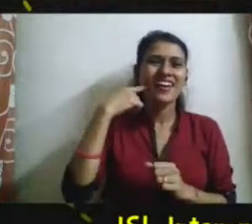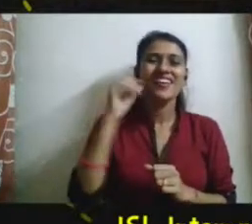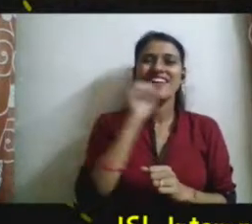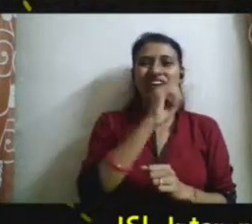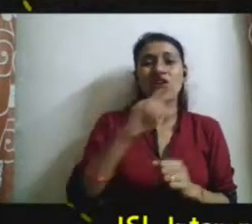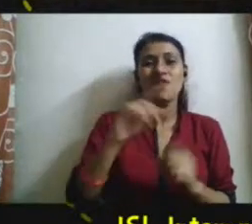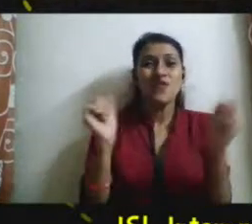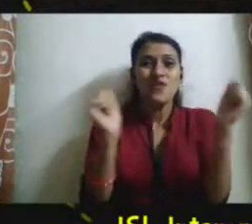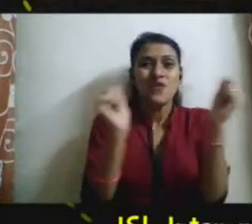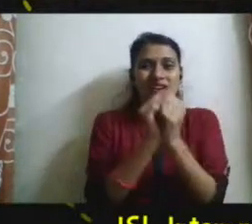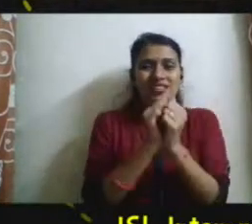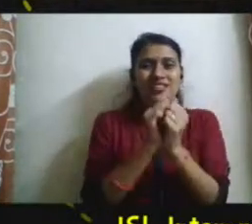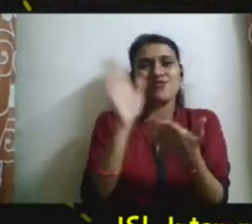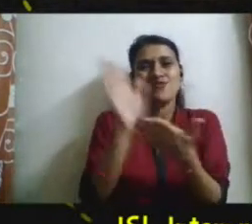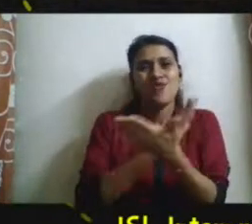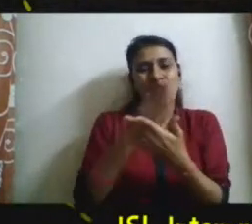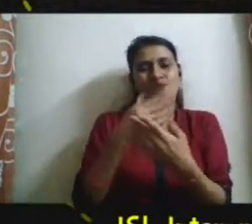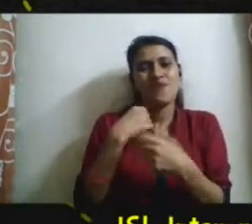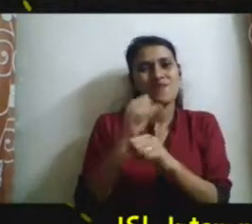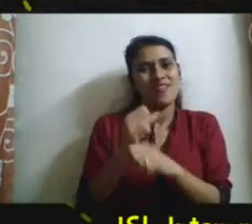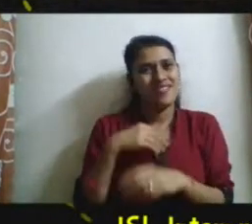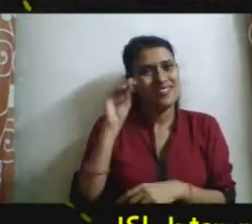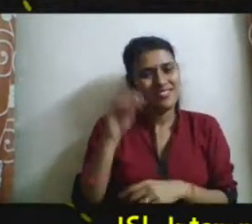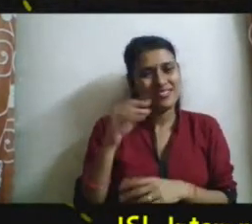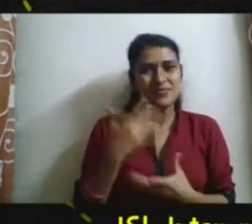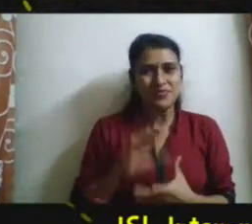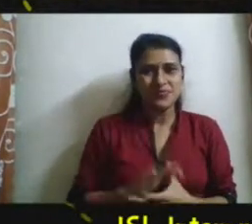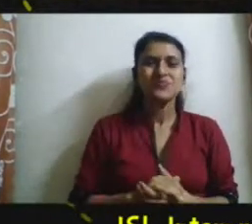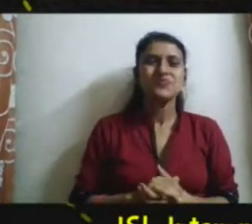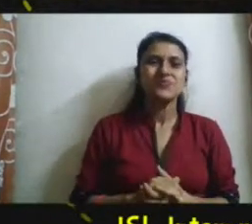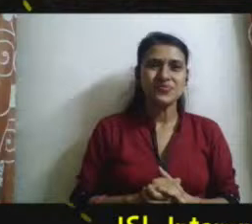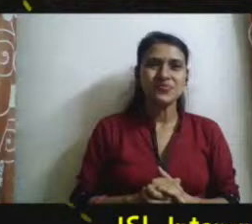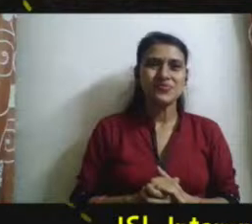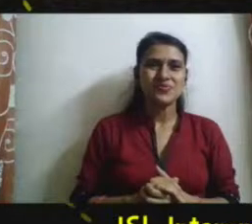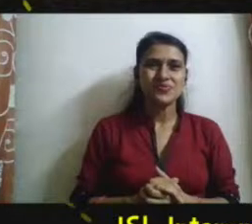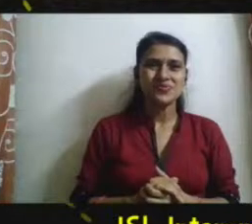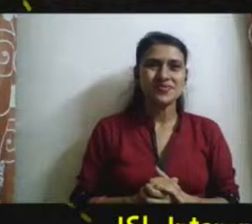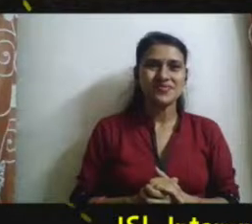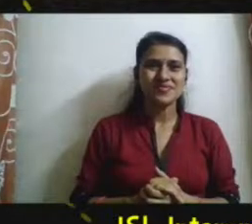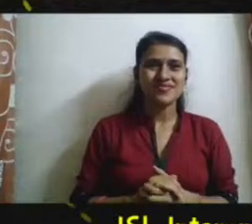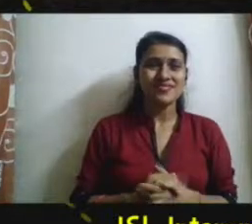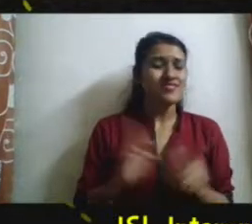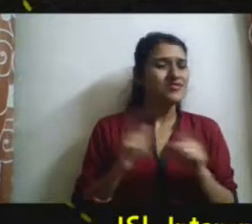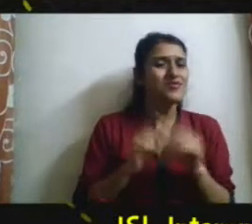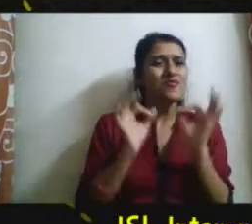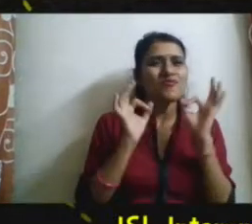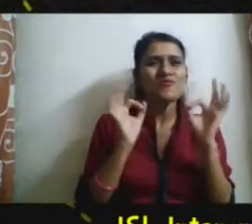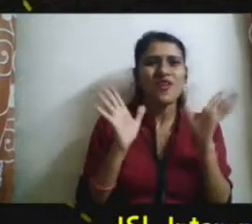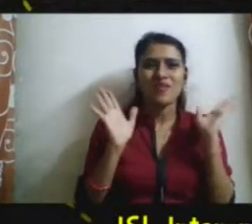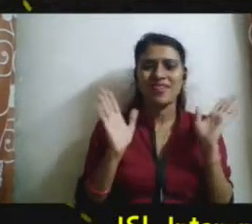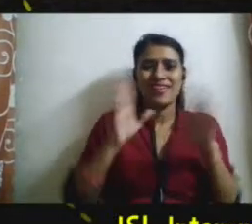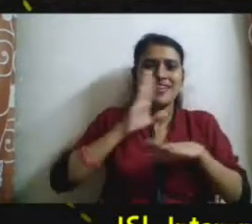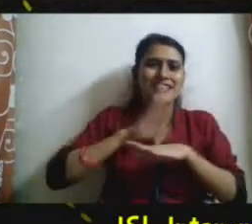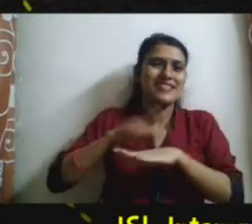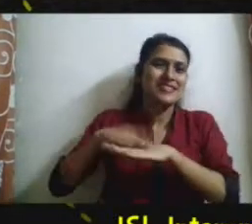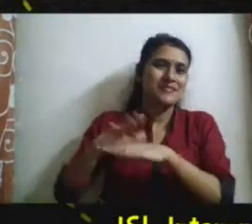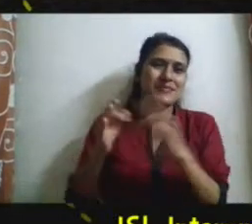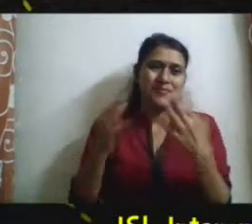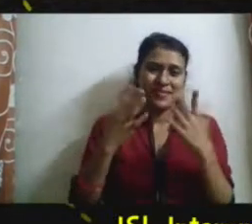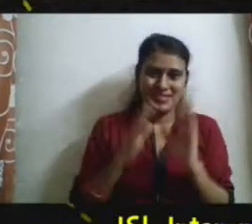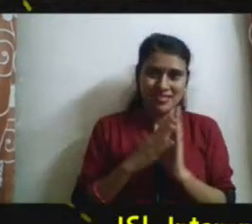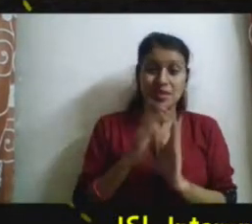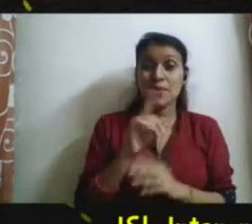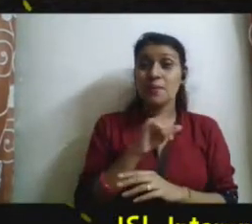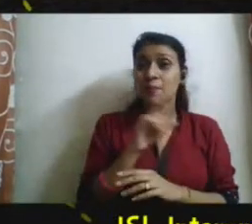these opportunities, and it was such a fabulous experience, but there